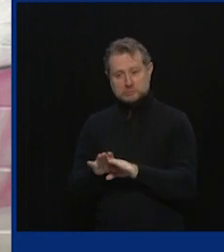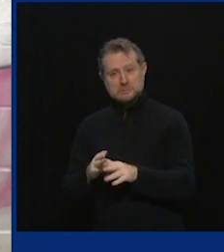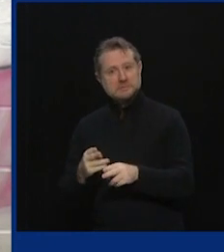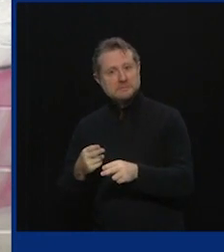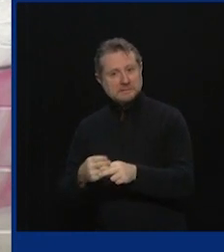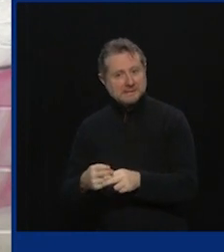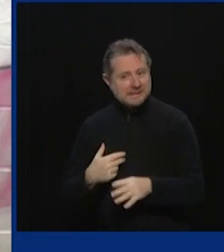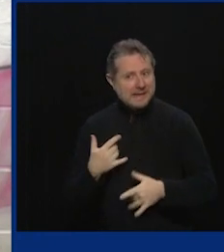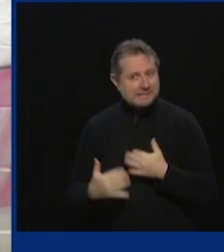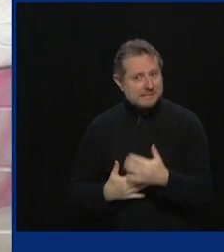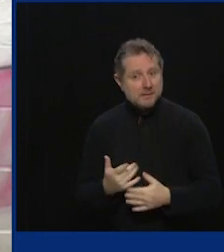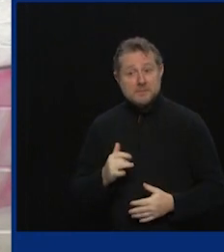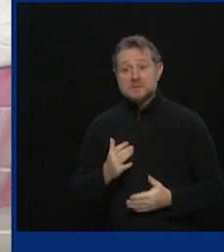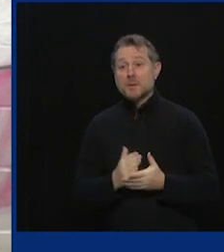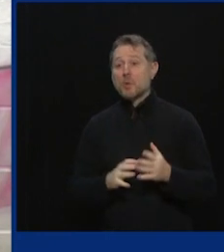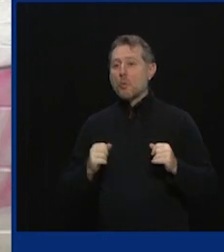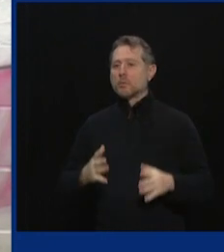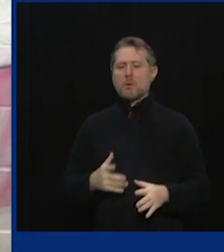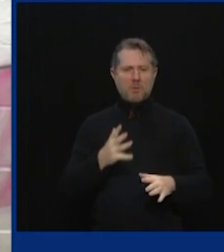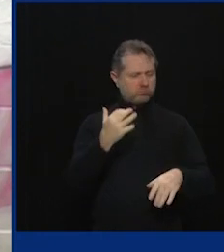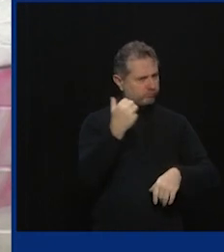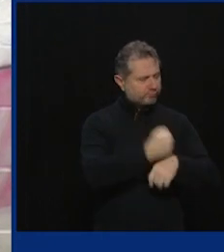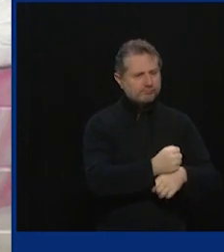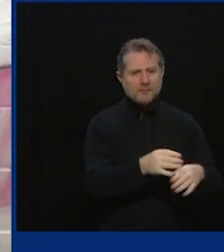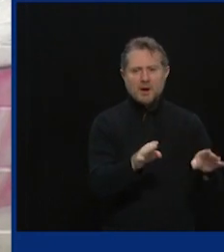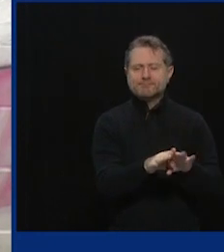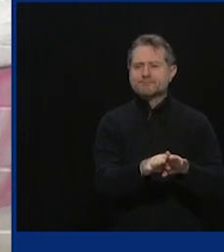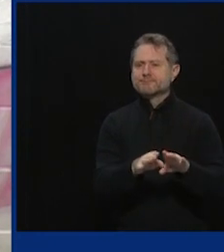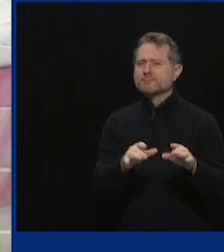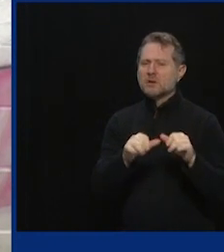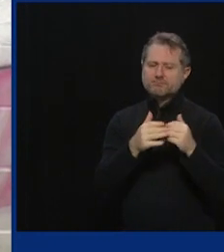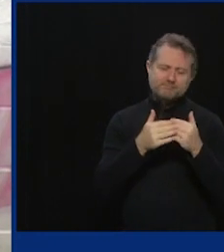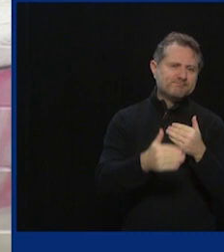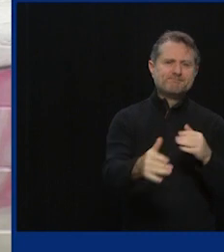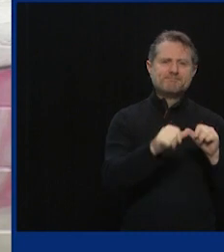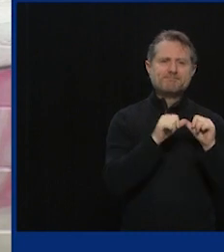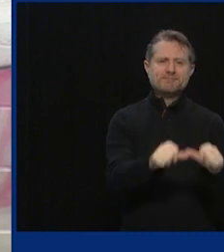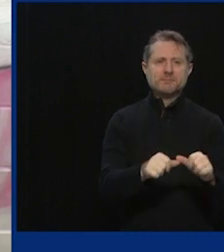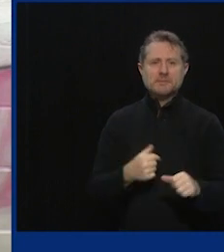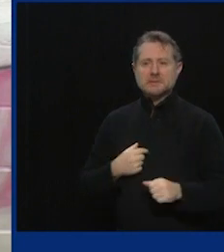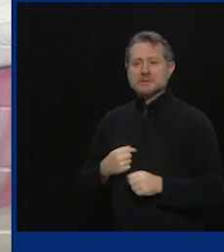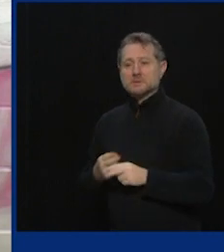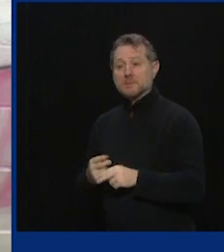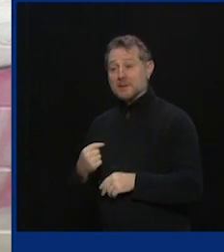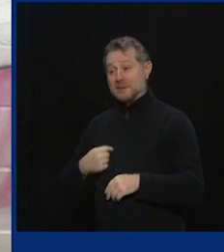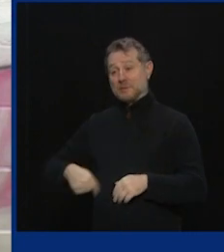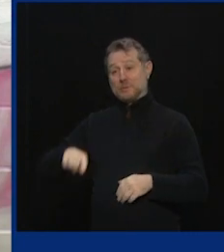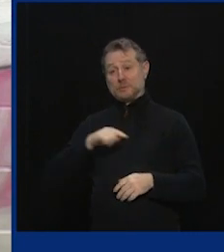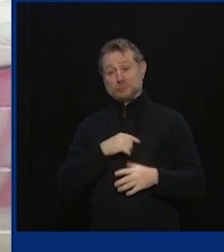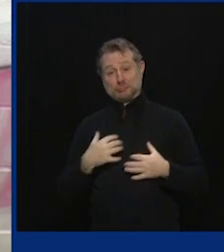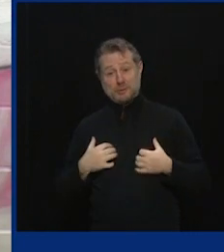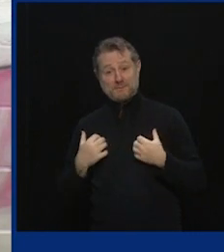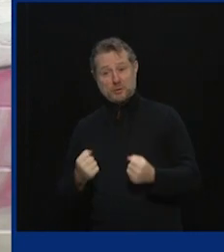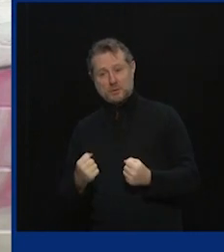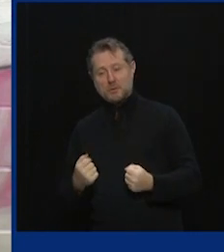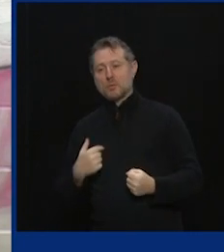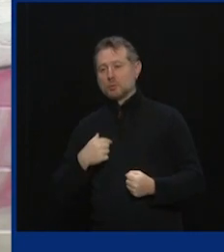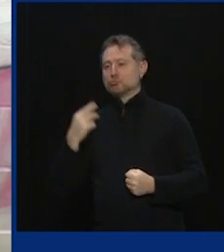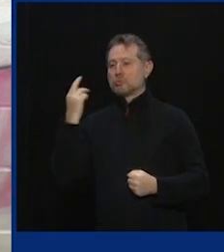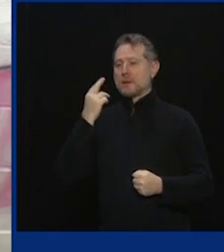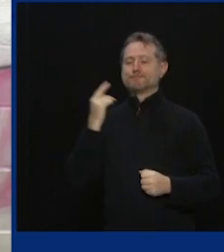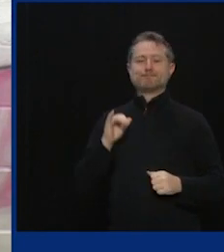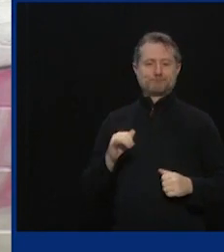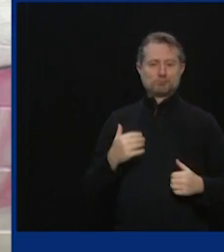even worse, so they closed and closed permanently. As New York recovers from this pandemic, we will recognize the vital role